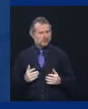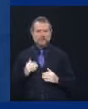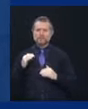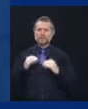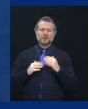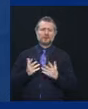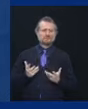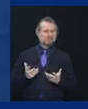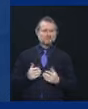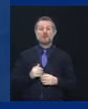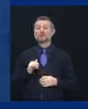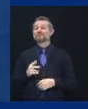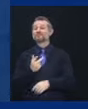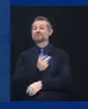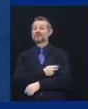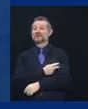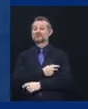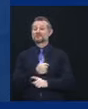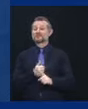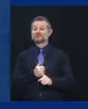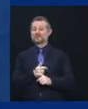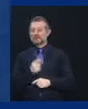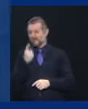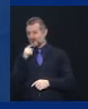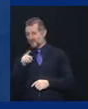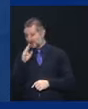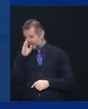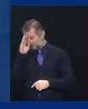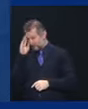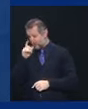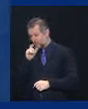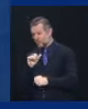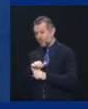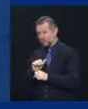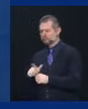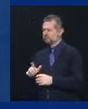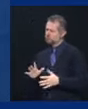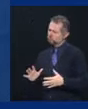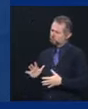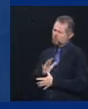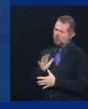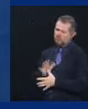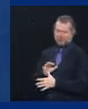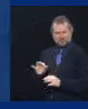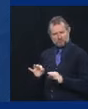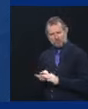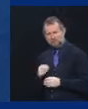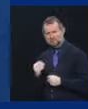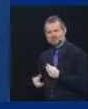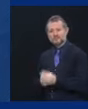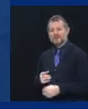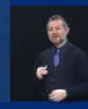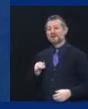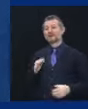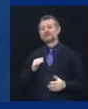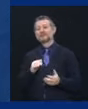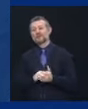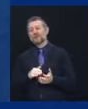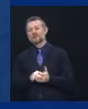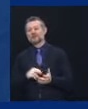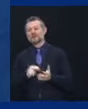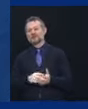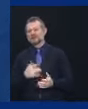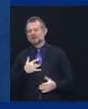priority. If the nurses and doctors get sick, you lose hospital capacity. Hospital capacity will